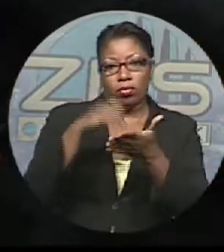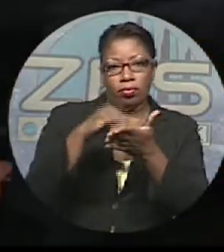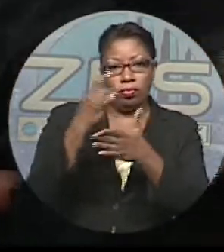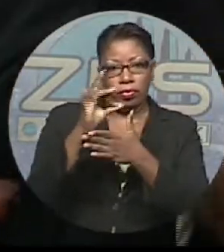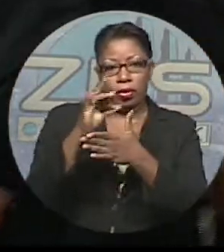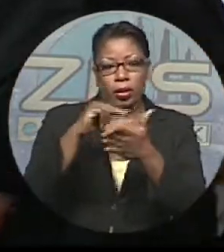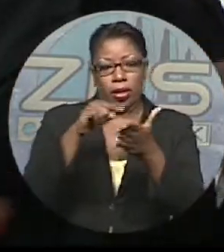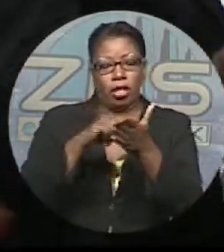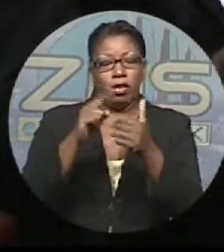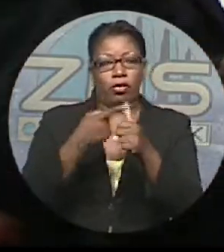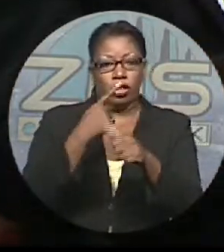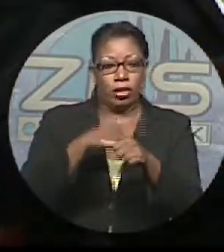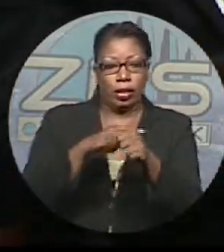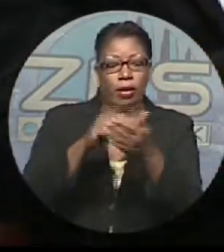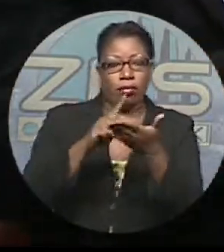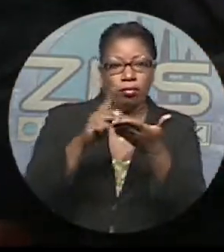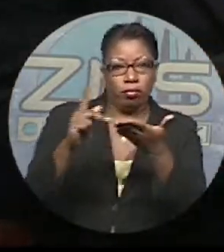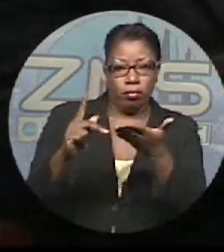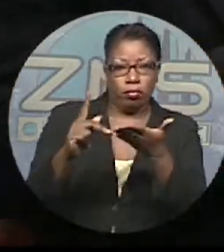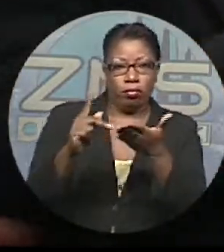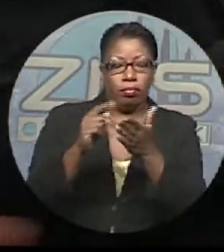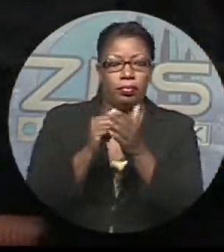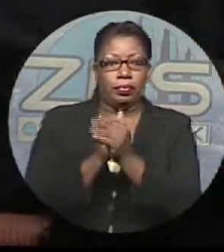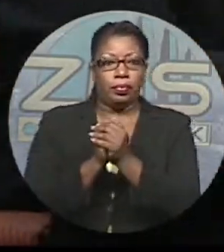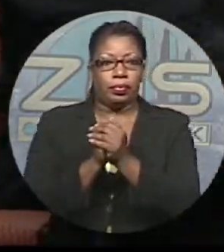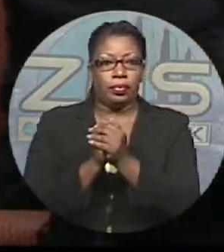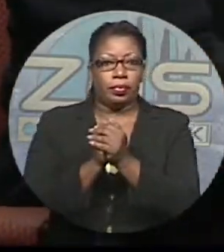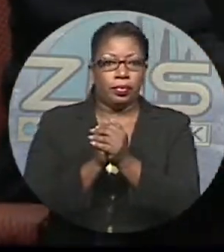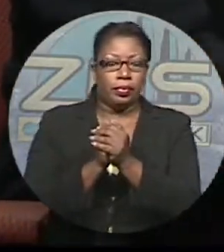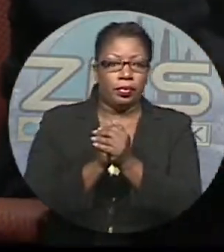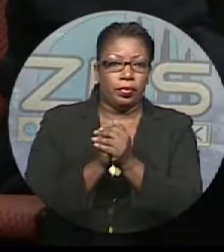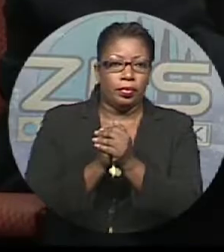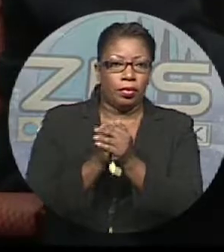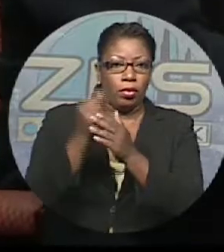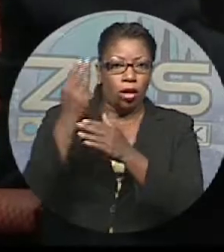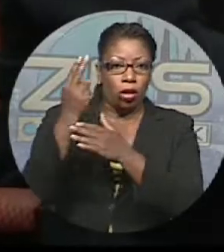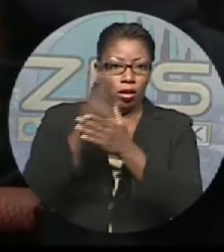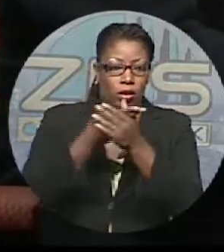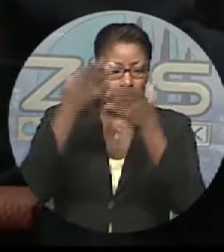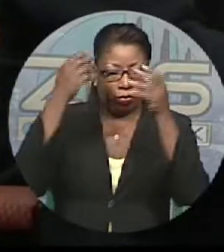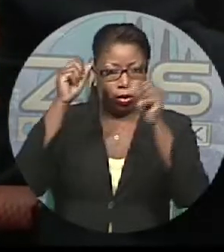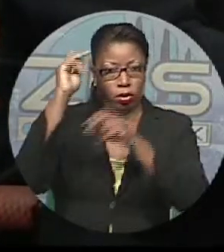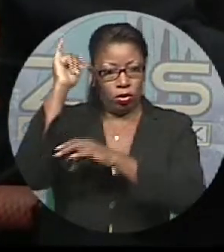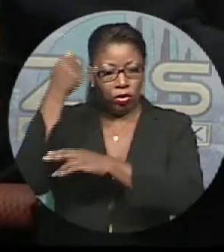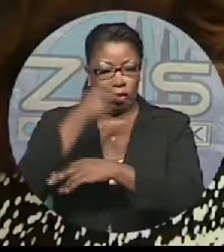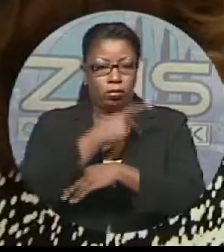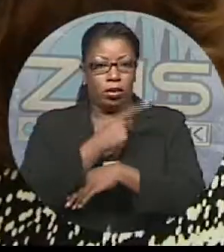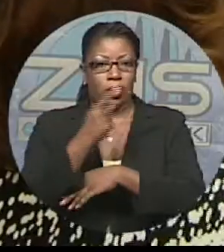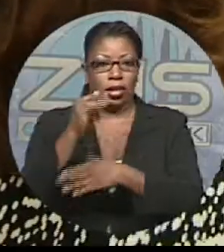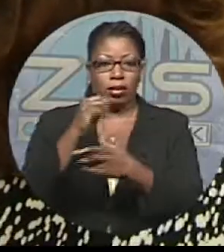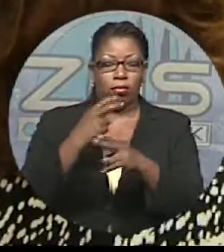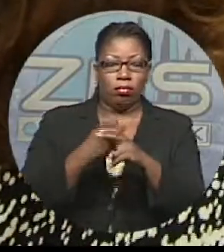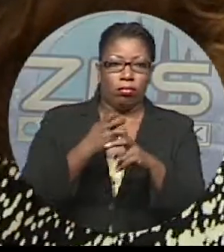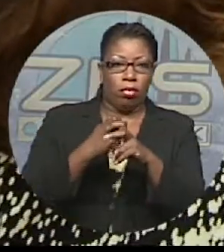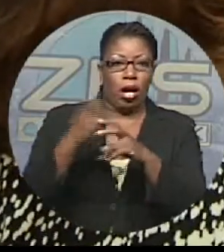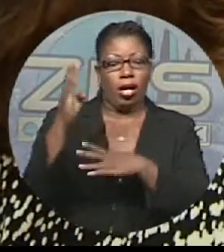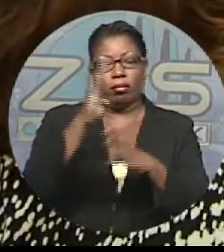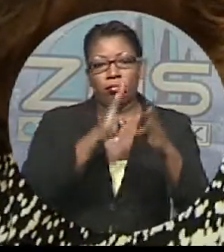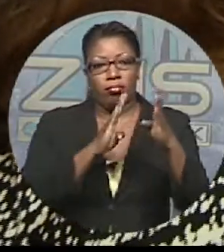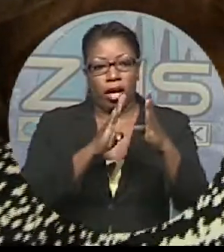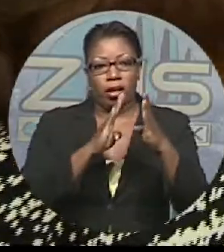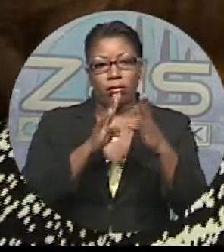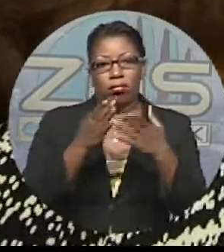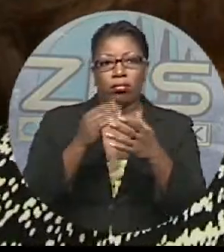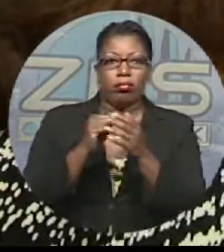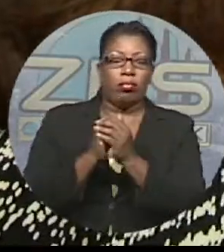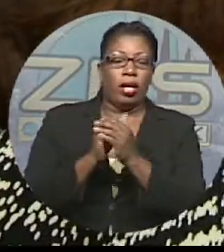the first year benefits are being paid. Union President John Pinder says, although it was a hard-fought battle, this was